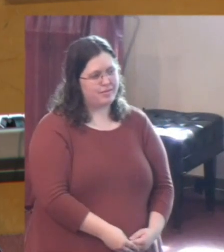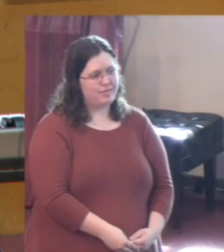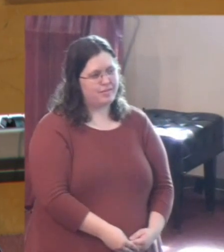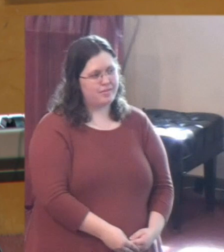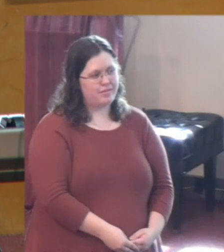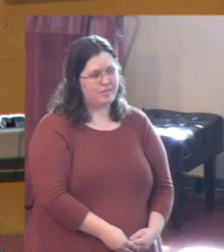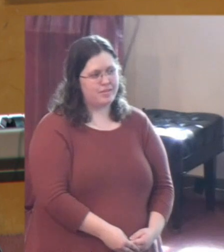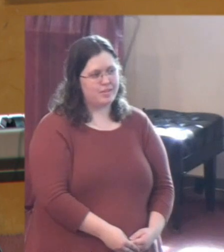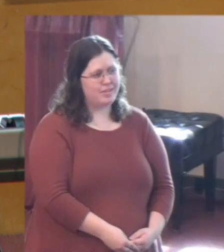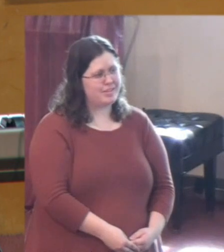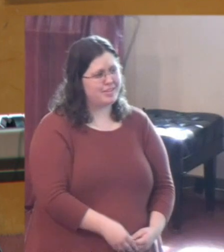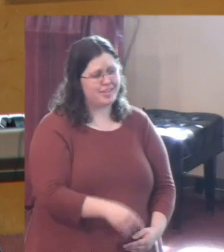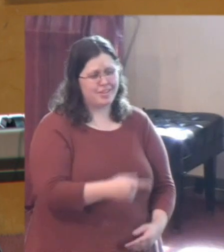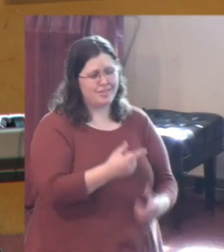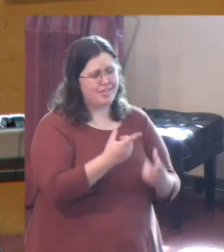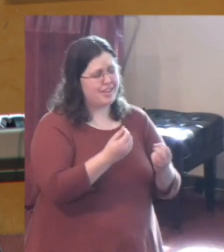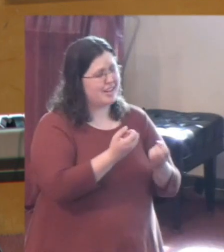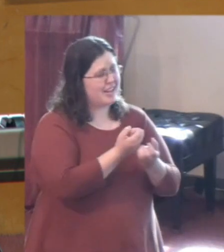You've done the best you could.